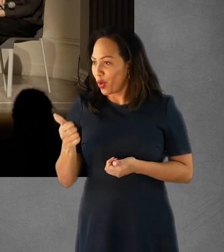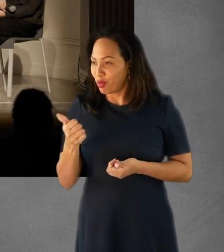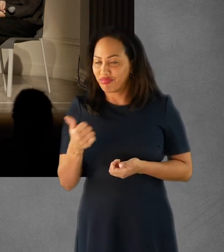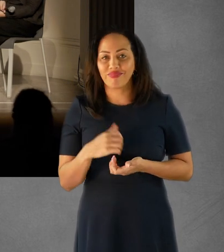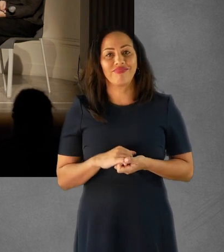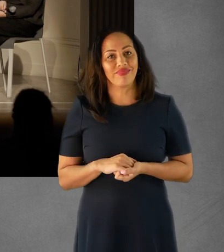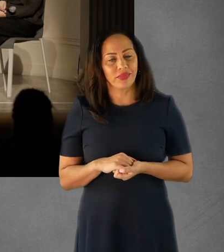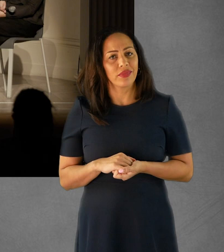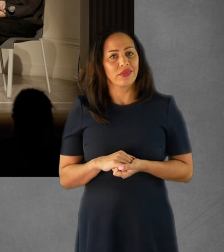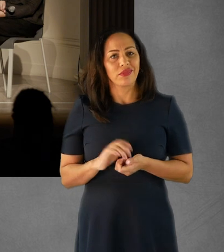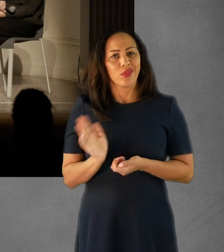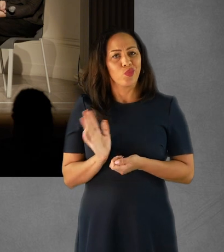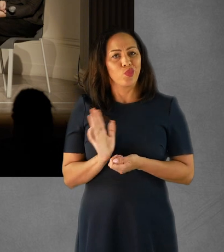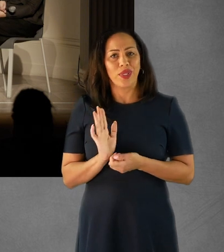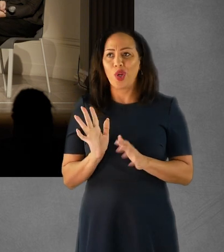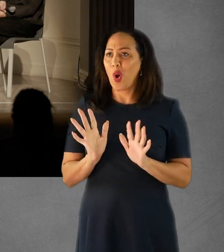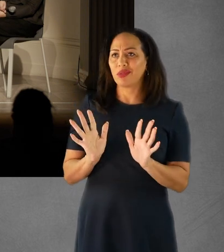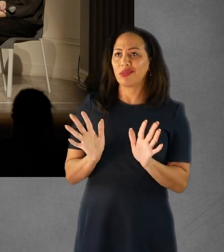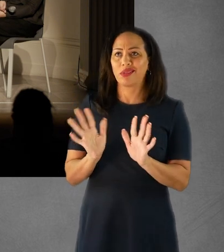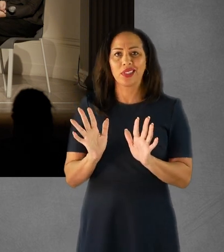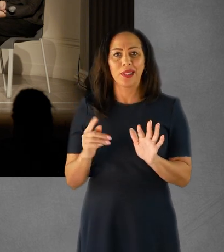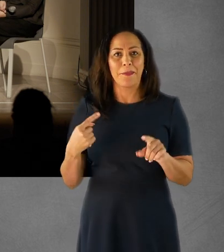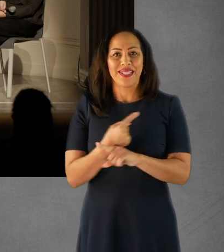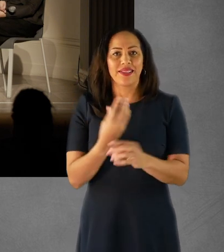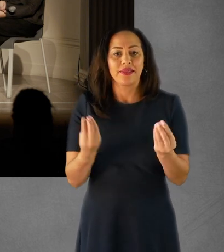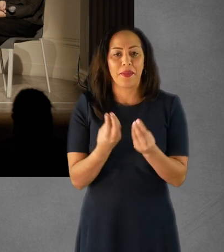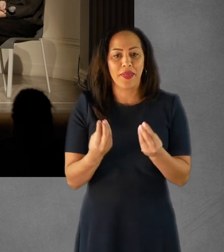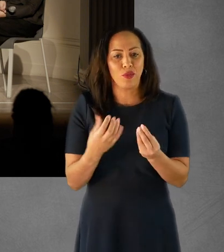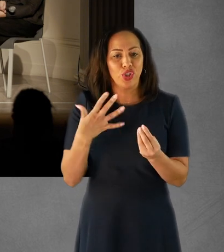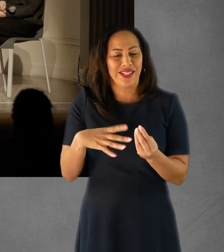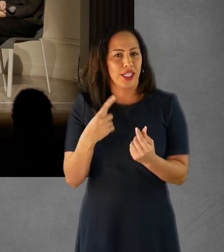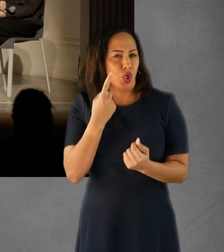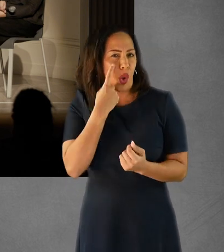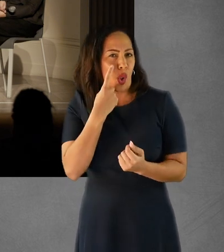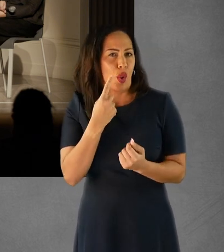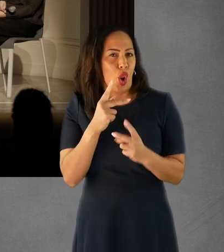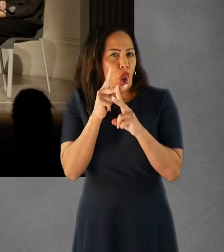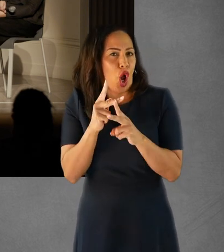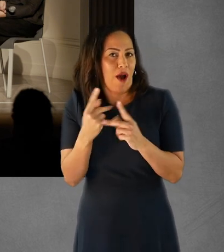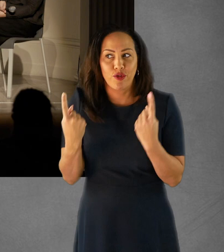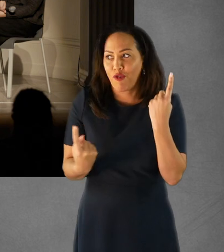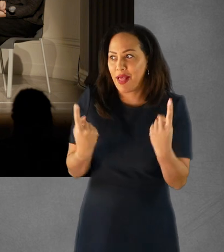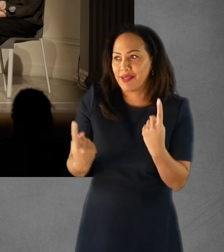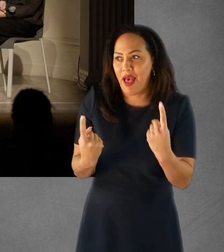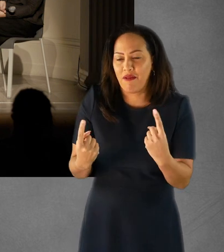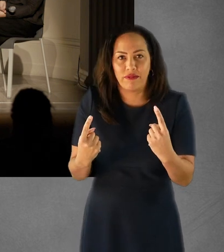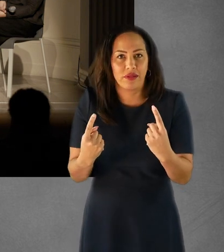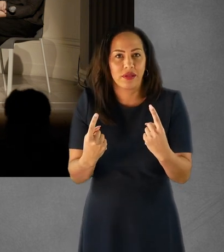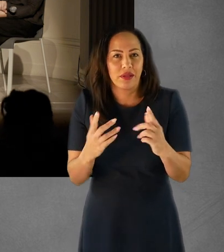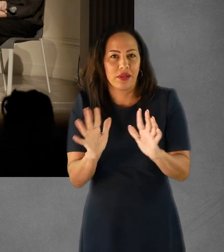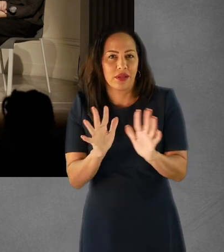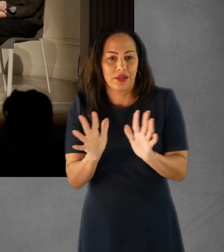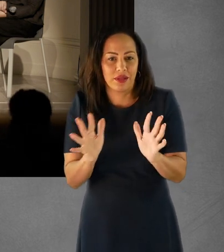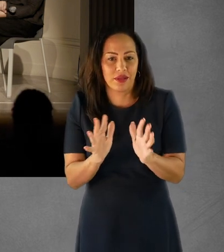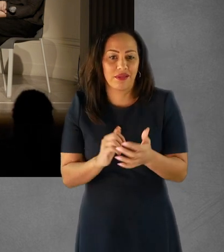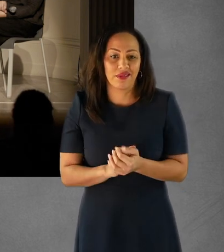ourselves and each other as the suicide cult at the end of history decides to shoot themselves into space, so it's all good. I mean,